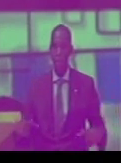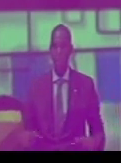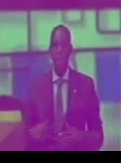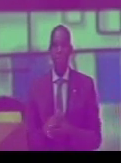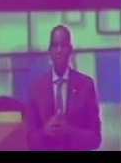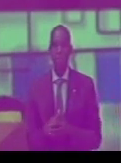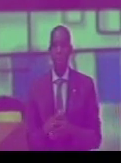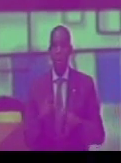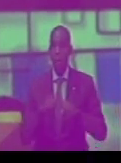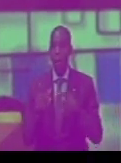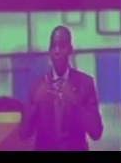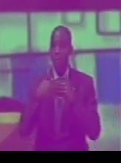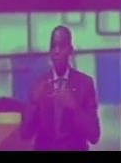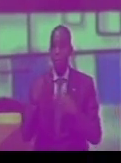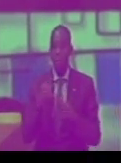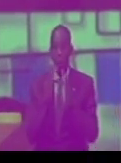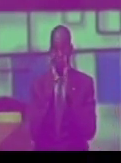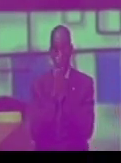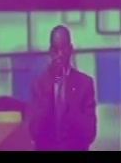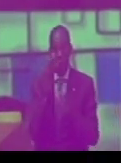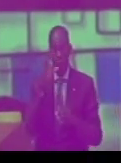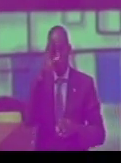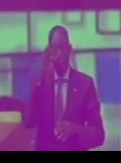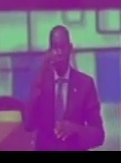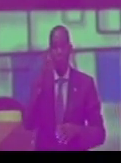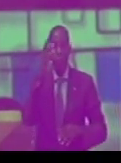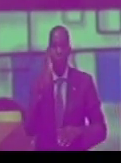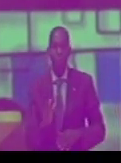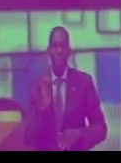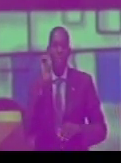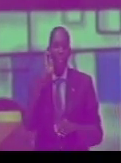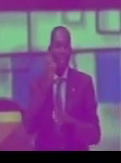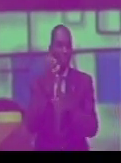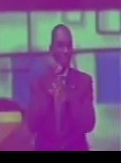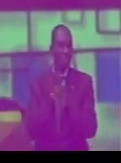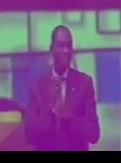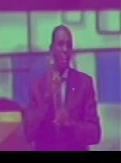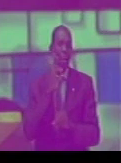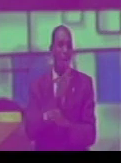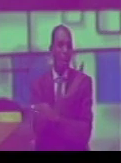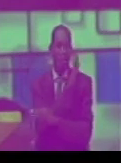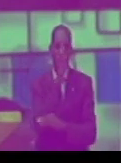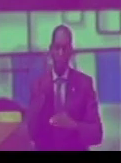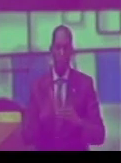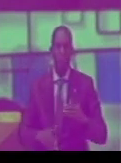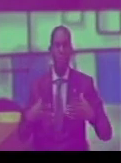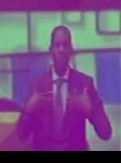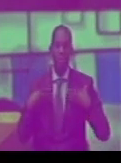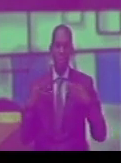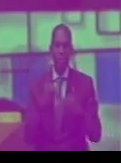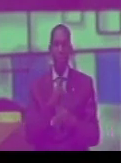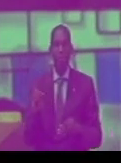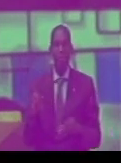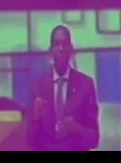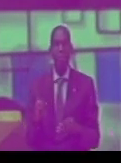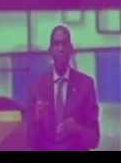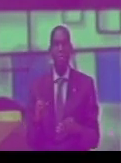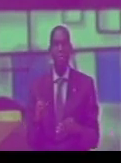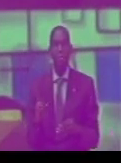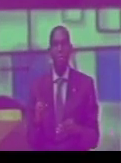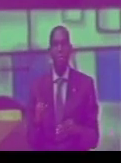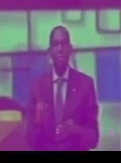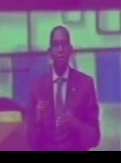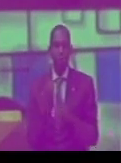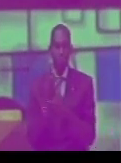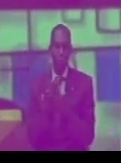arthritis and rheumatism but after the prayer of the man of god she received her complete